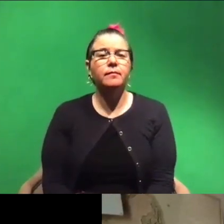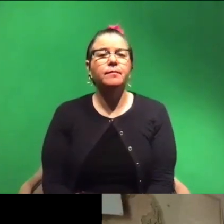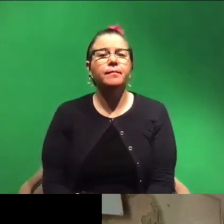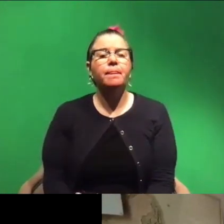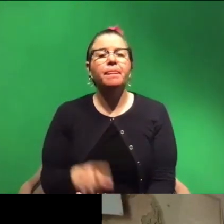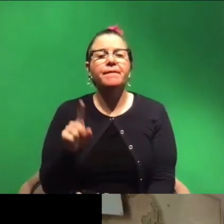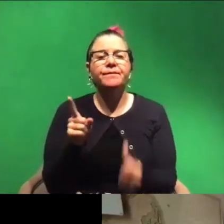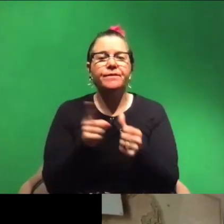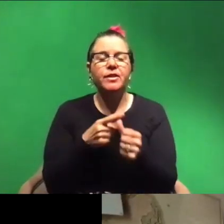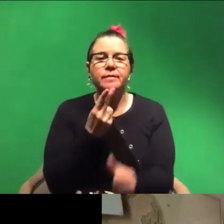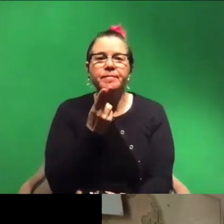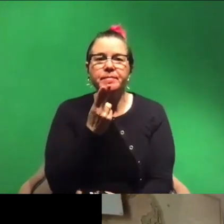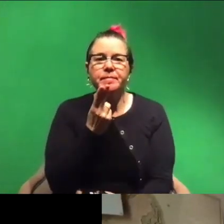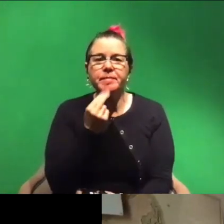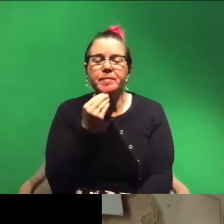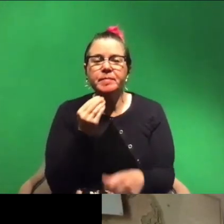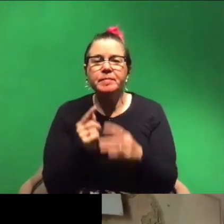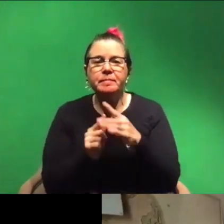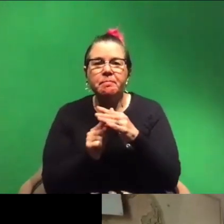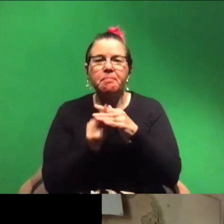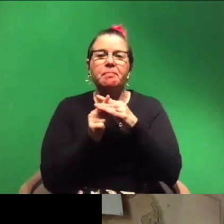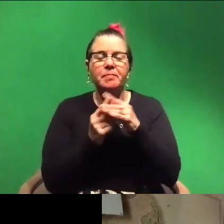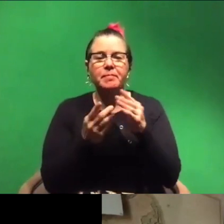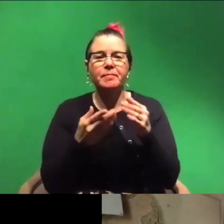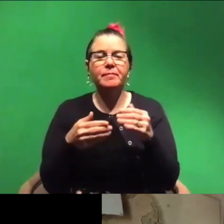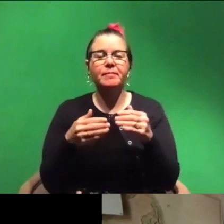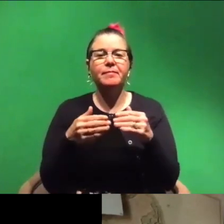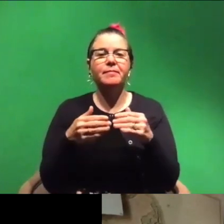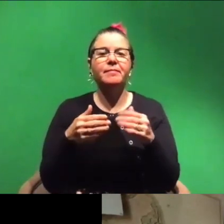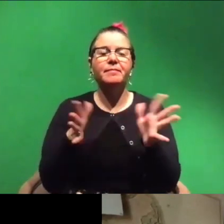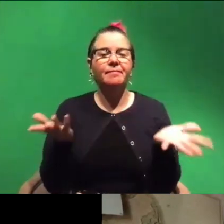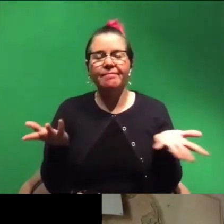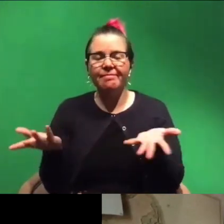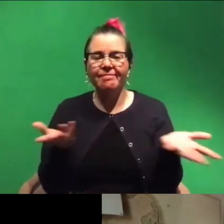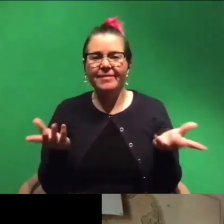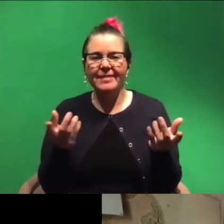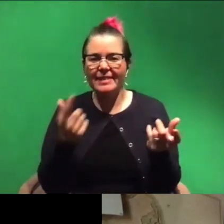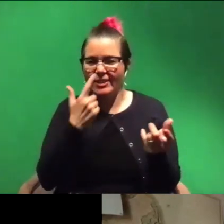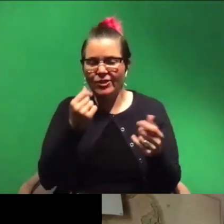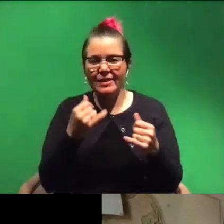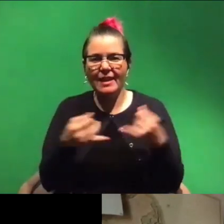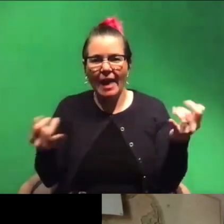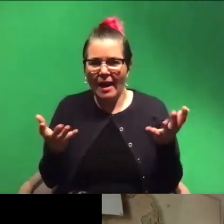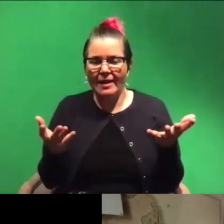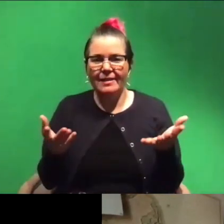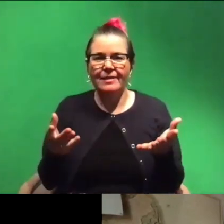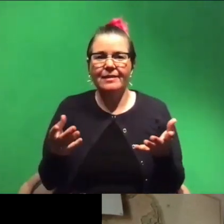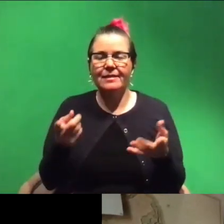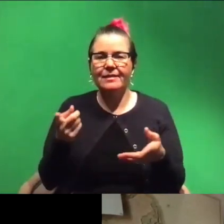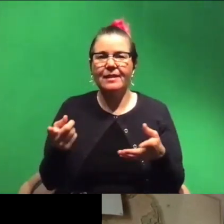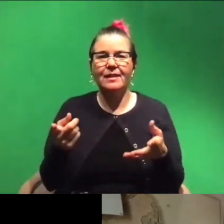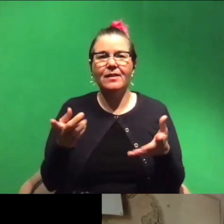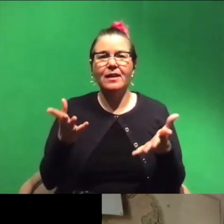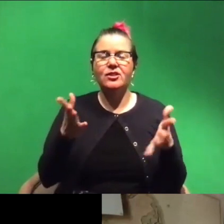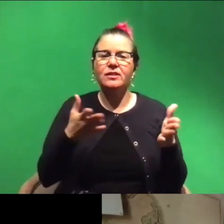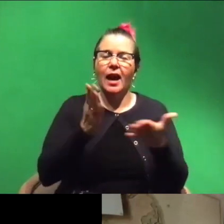little like above the mountain definition line is like, yeah, because this stuff is sort of like a